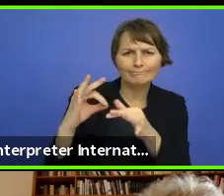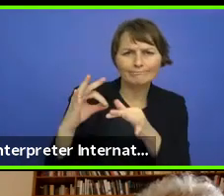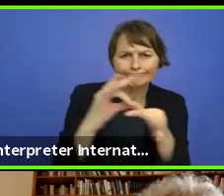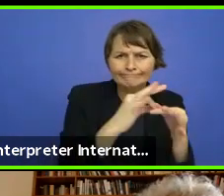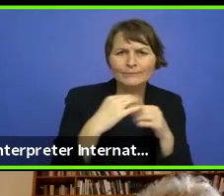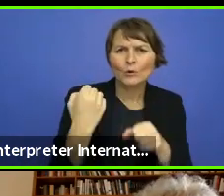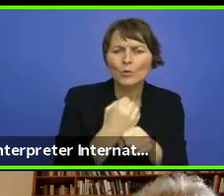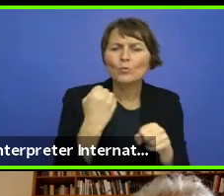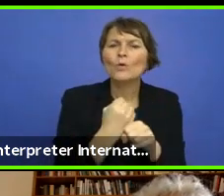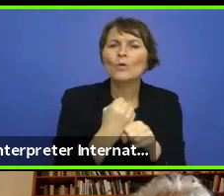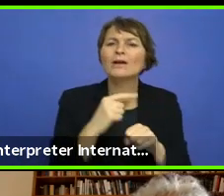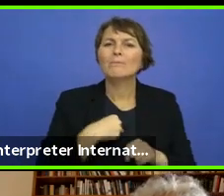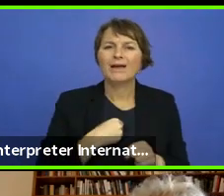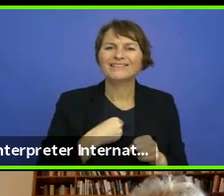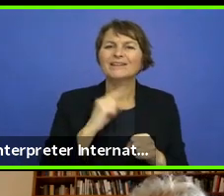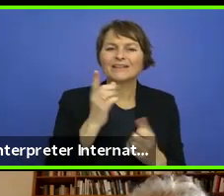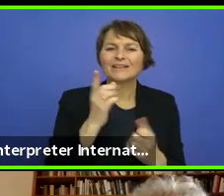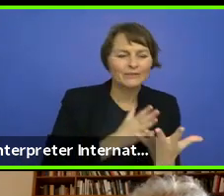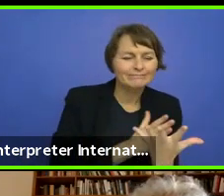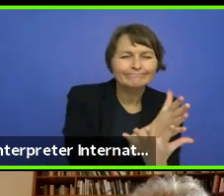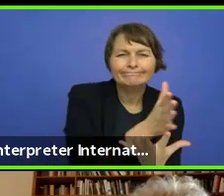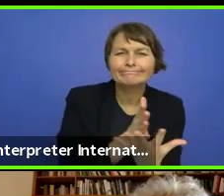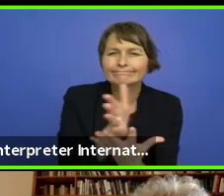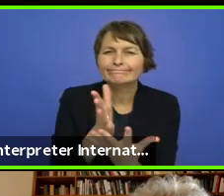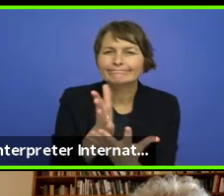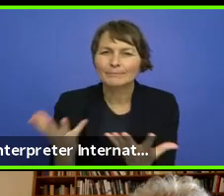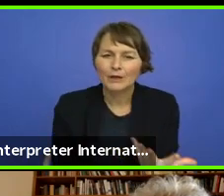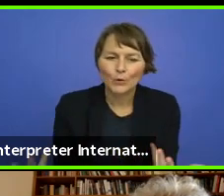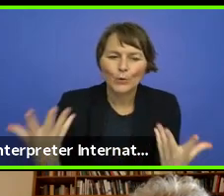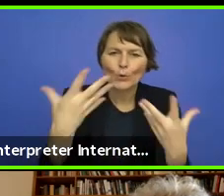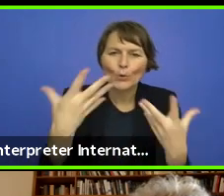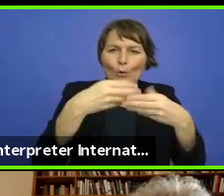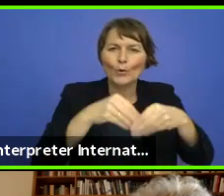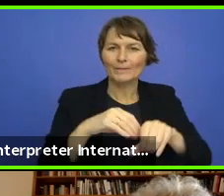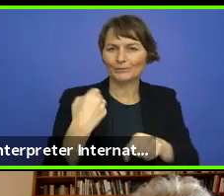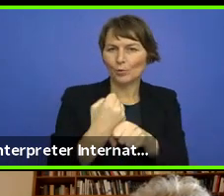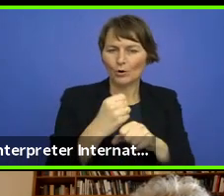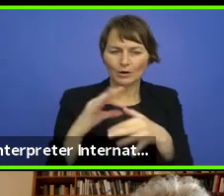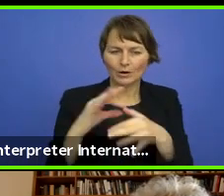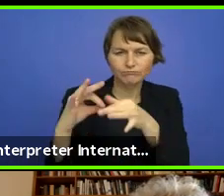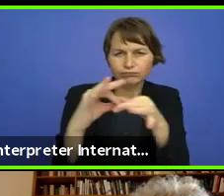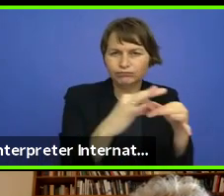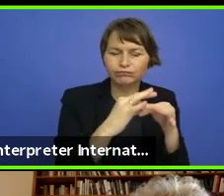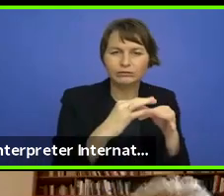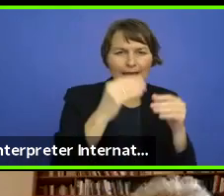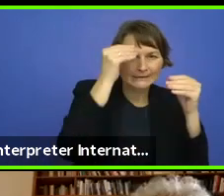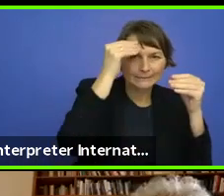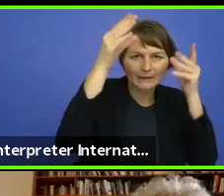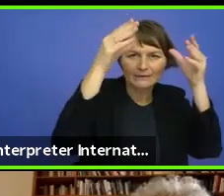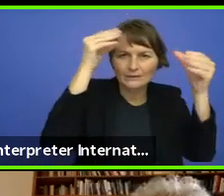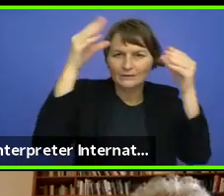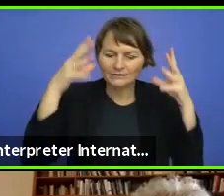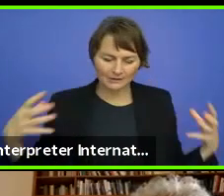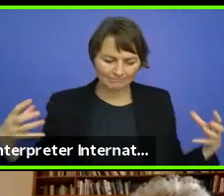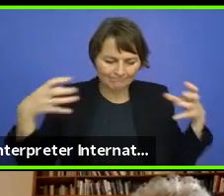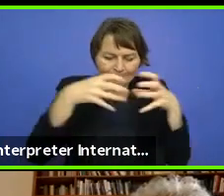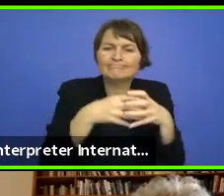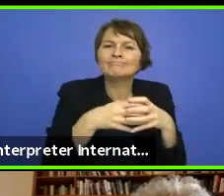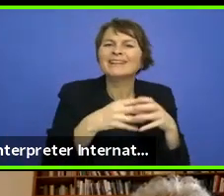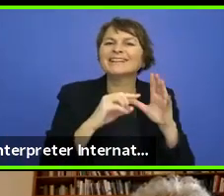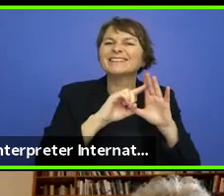This can somehow be expanded on the international field of collaboration. So there were other examples of